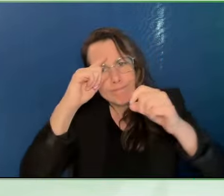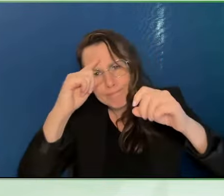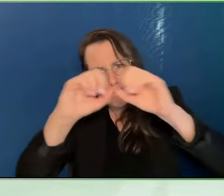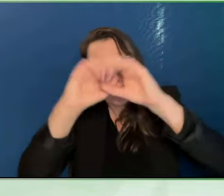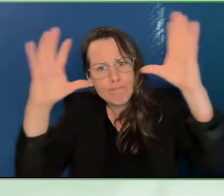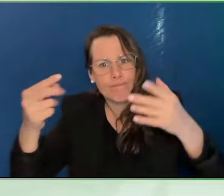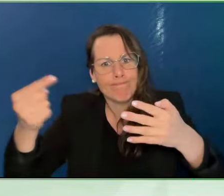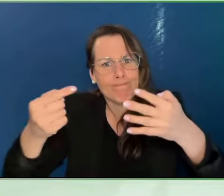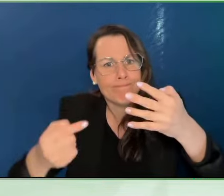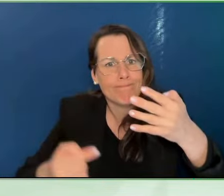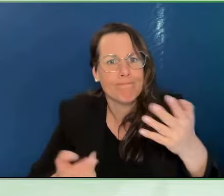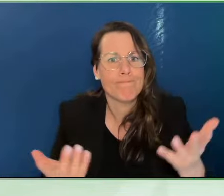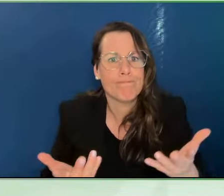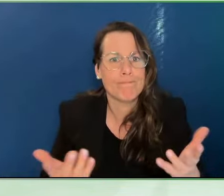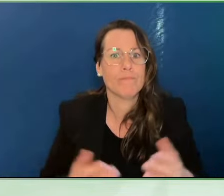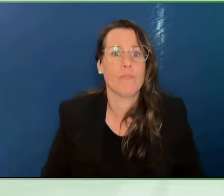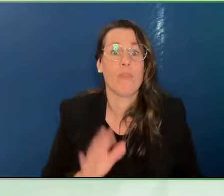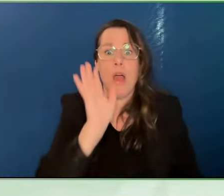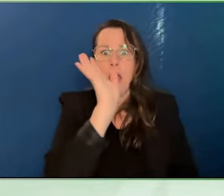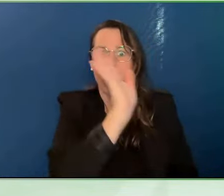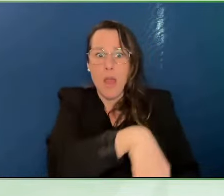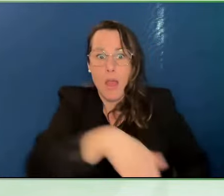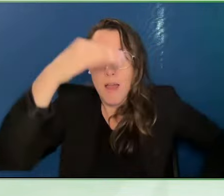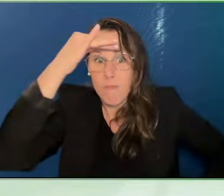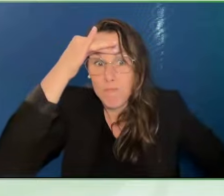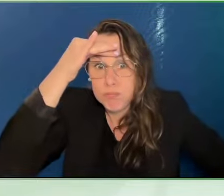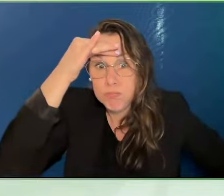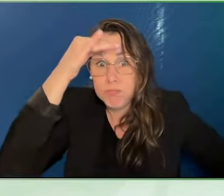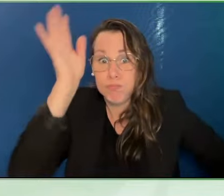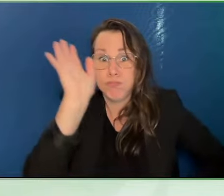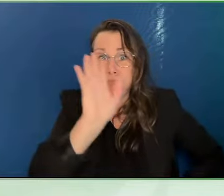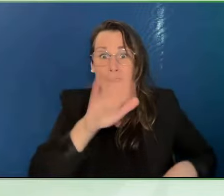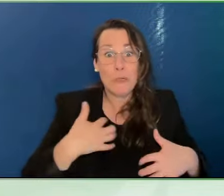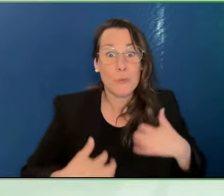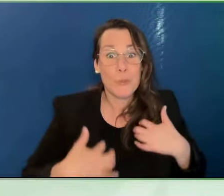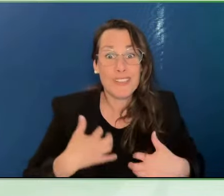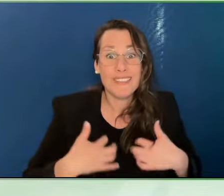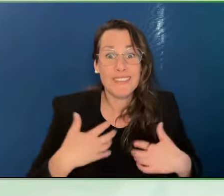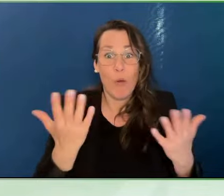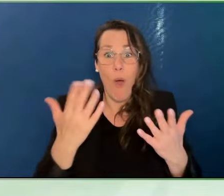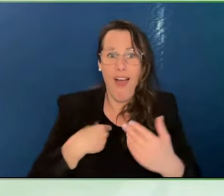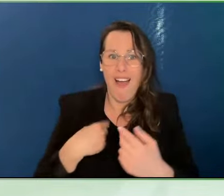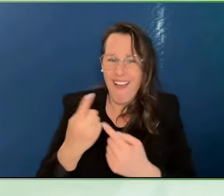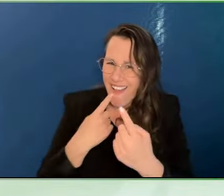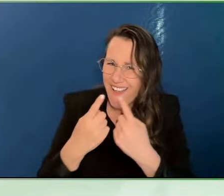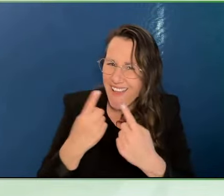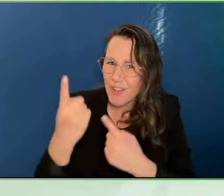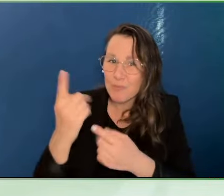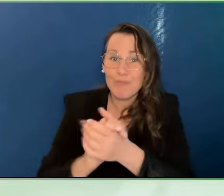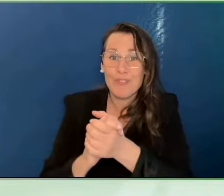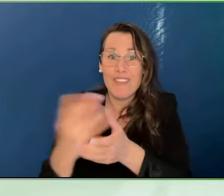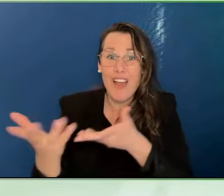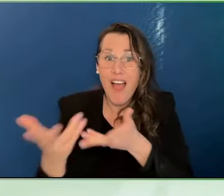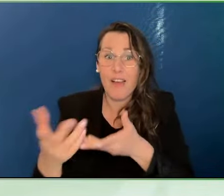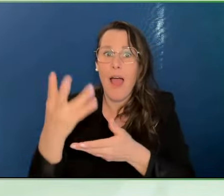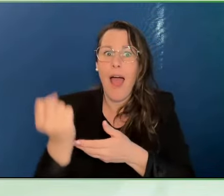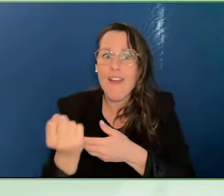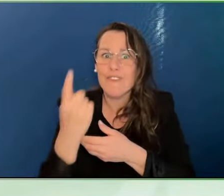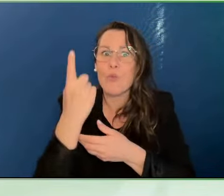else that we really need to look out for is does the hotel have any experience hosting